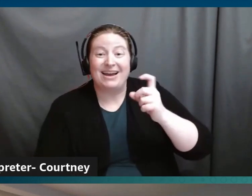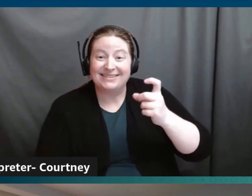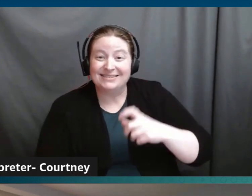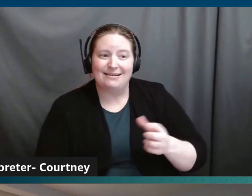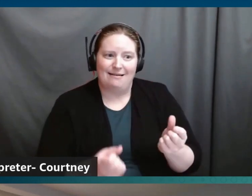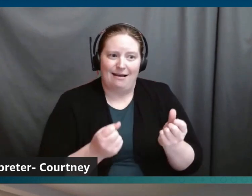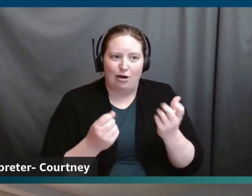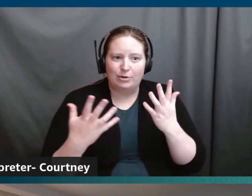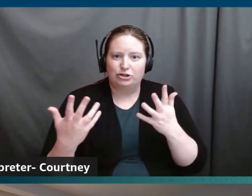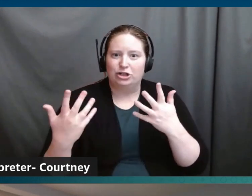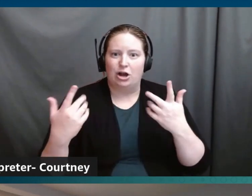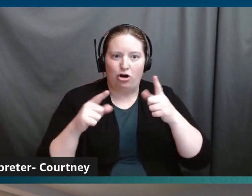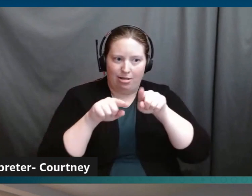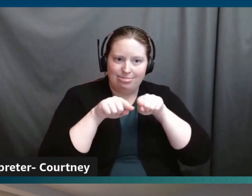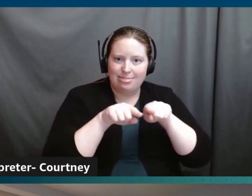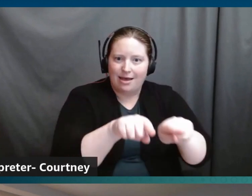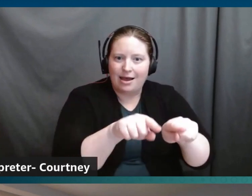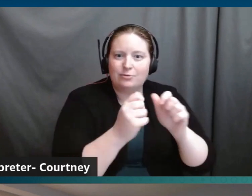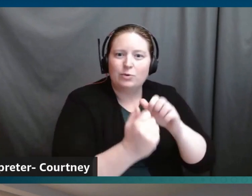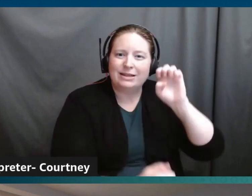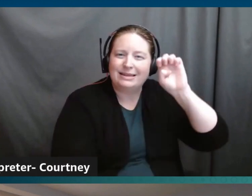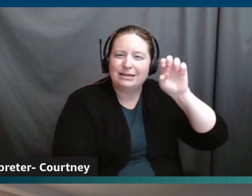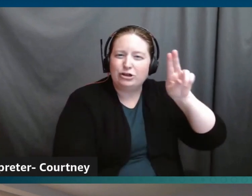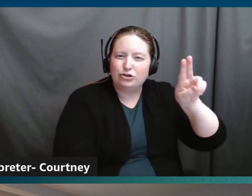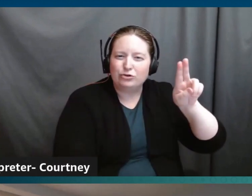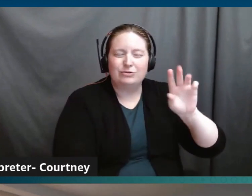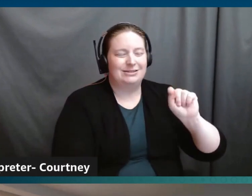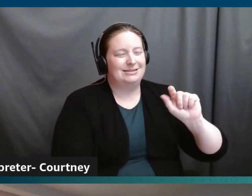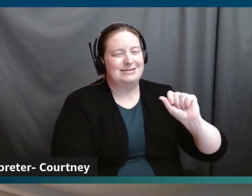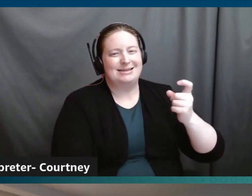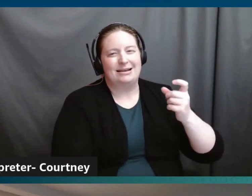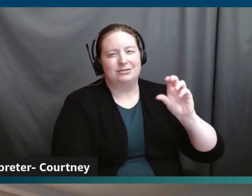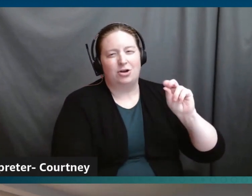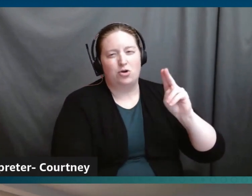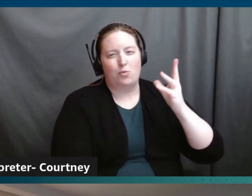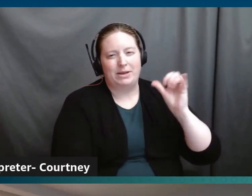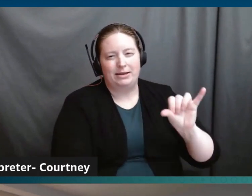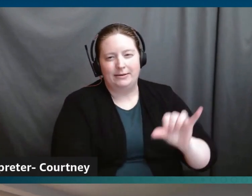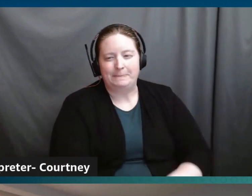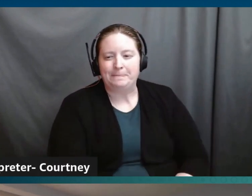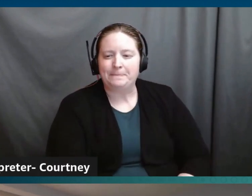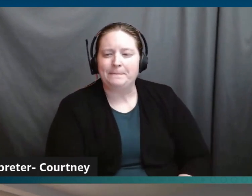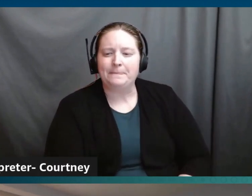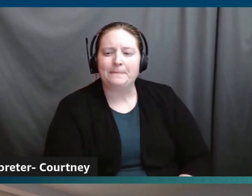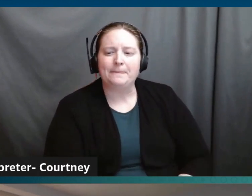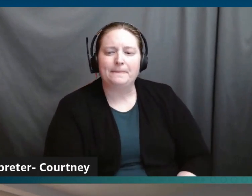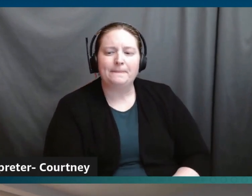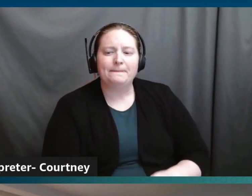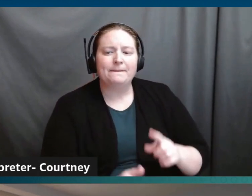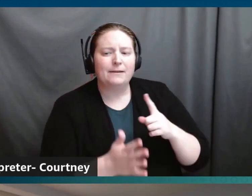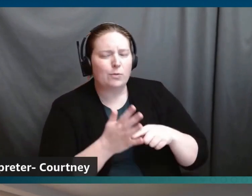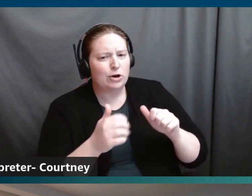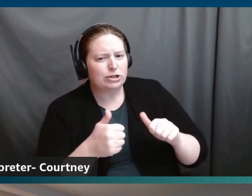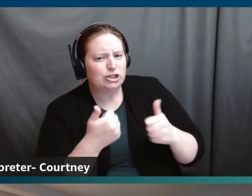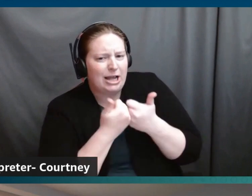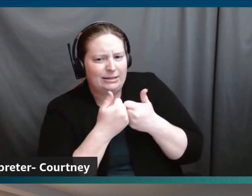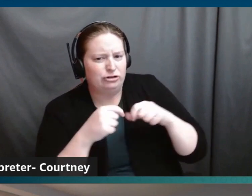economy taxonomy. So what are some of the challenges and opportunities in this space, Ilan?